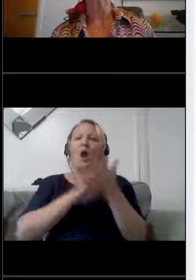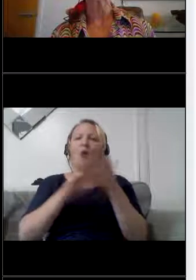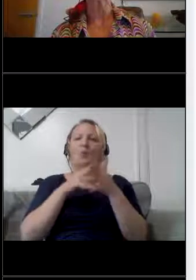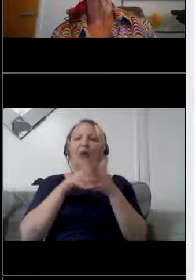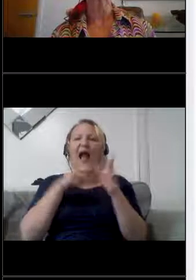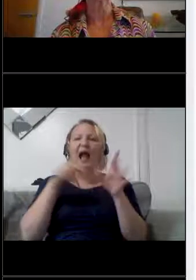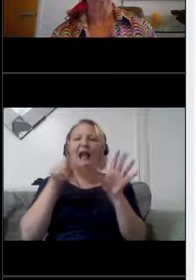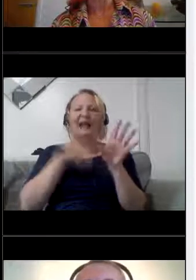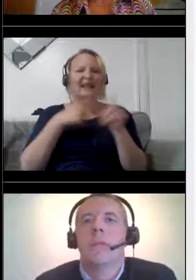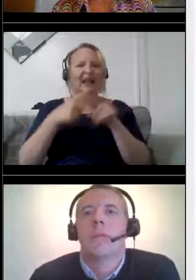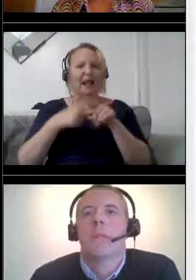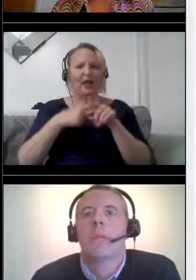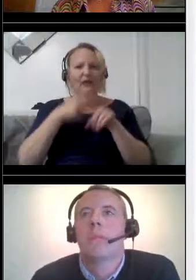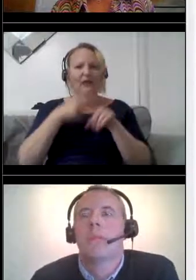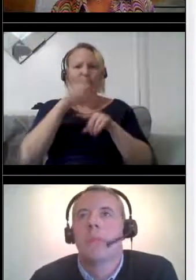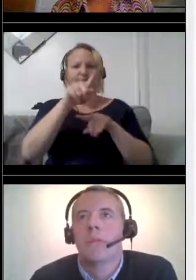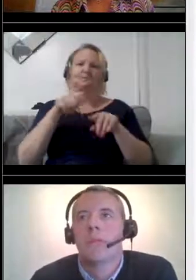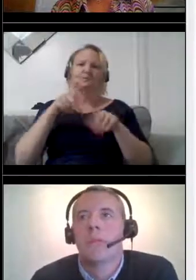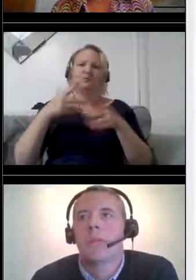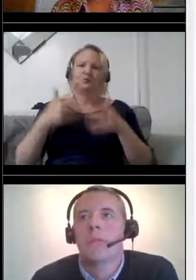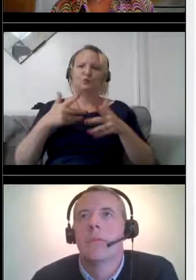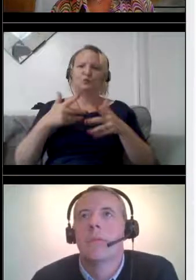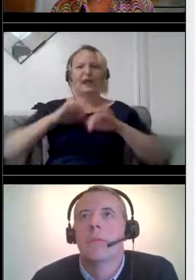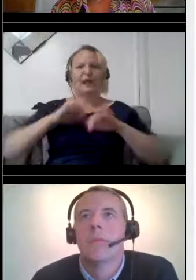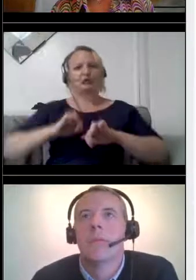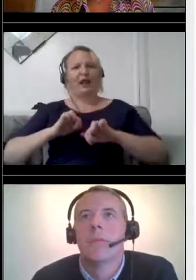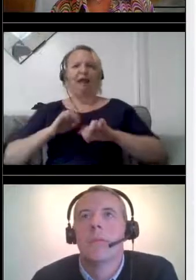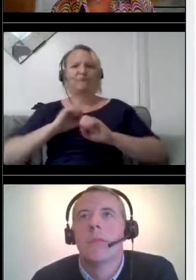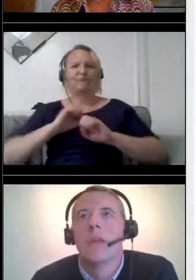engagement, and I'm going to be moderating today's webinar.